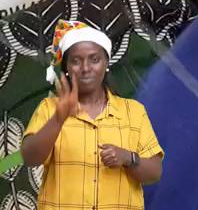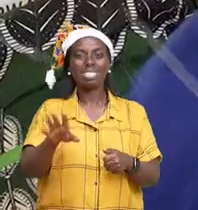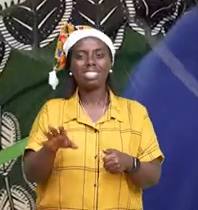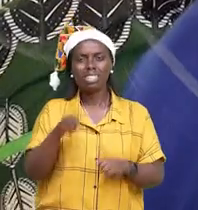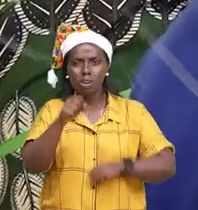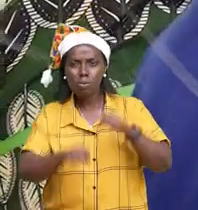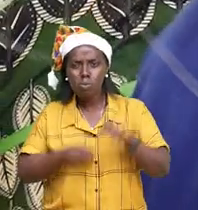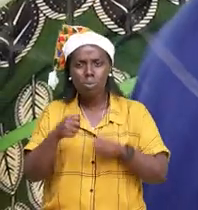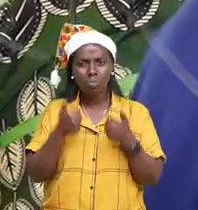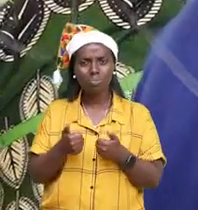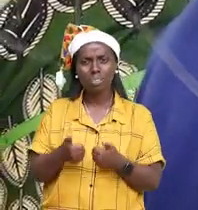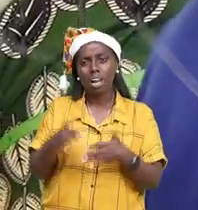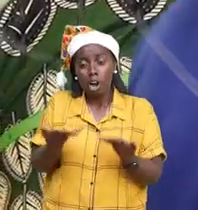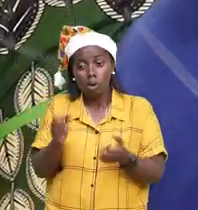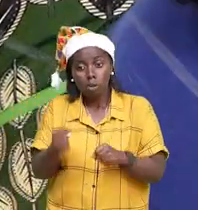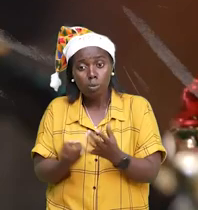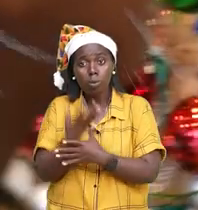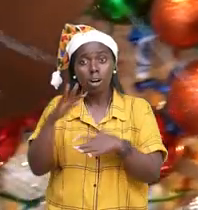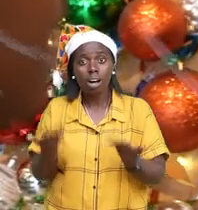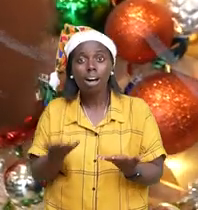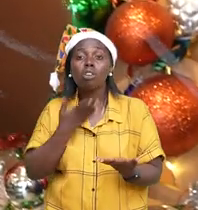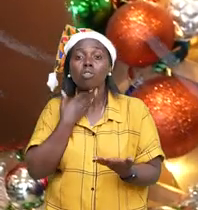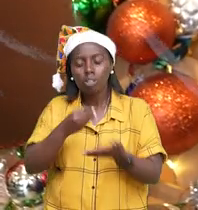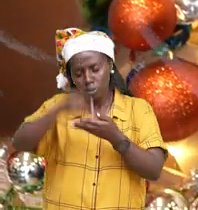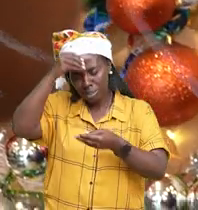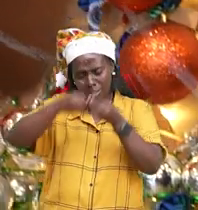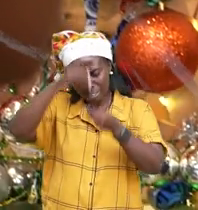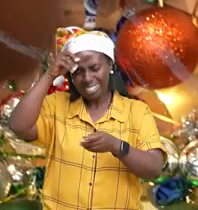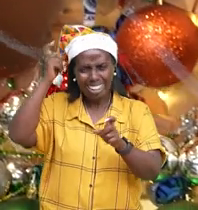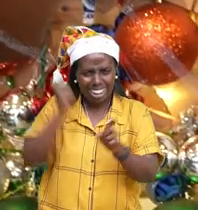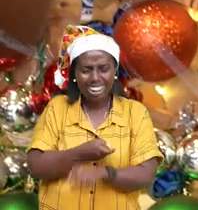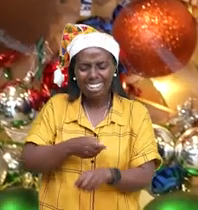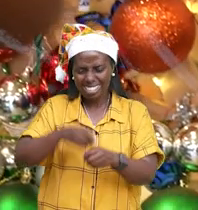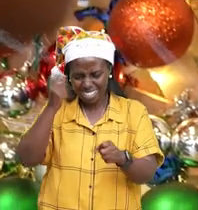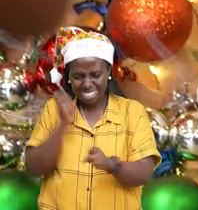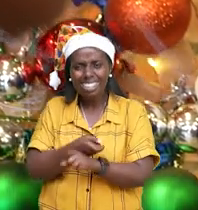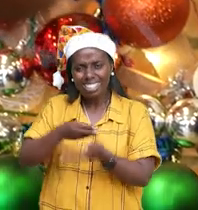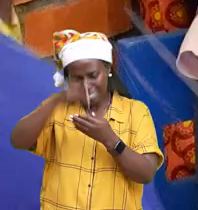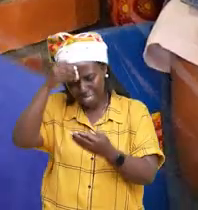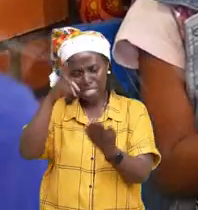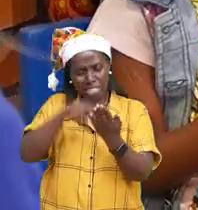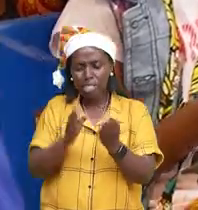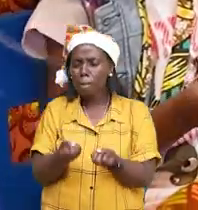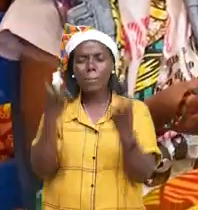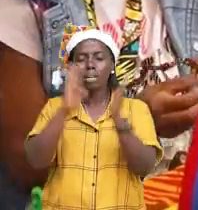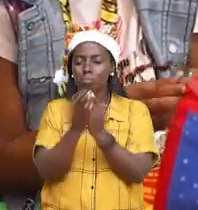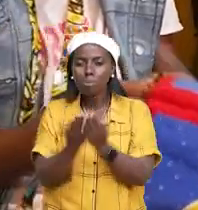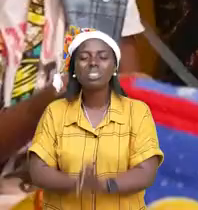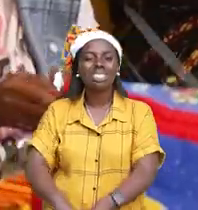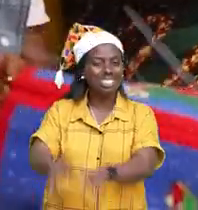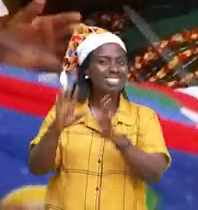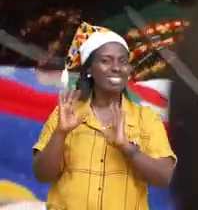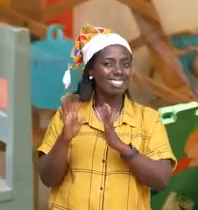amazing. Teta, tell us, how are you going to achieve your dreams? I'm going to study so hard and read many books. Wow,